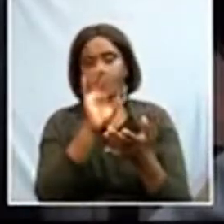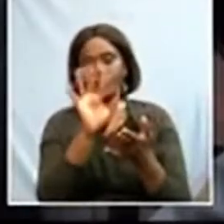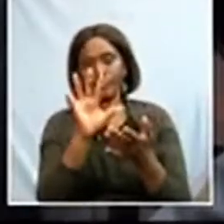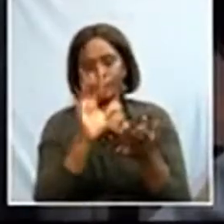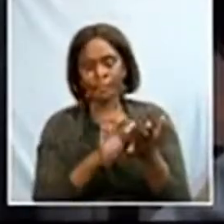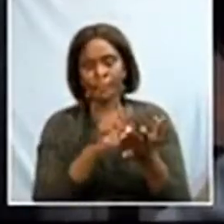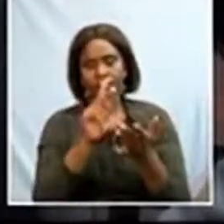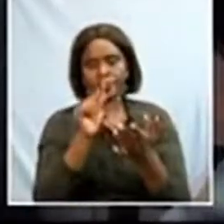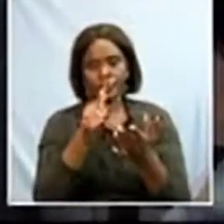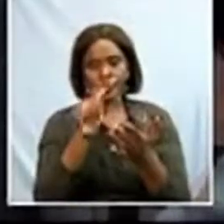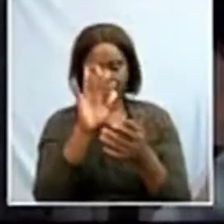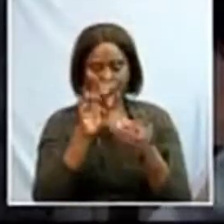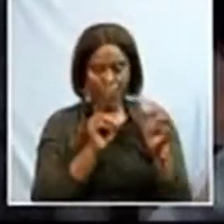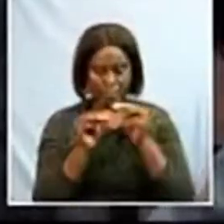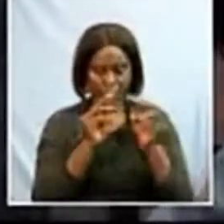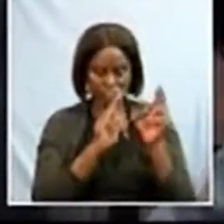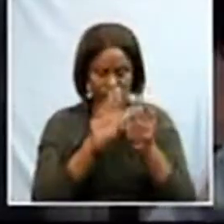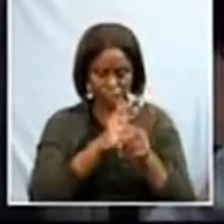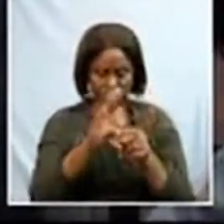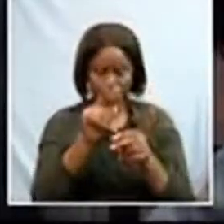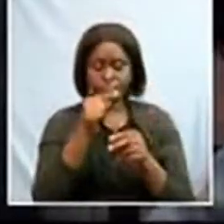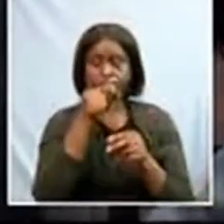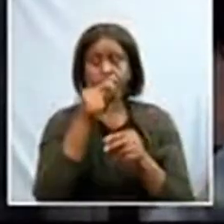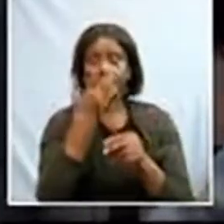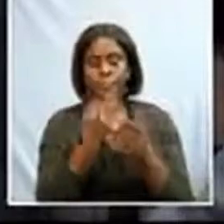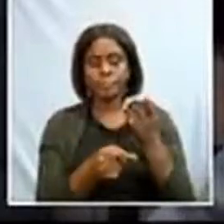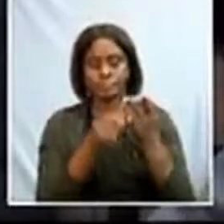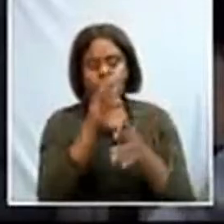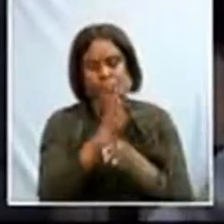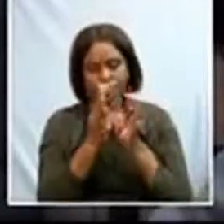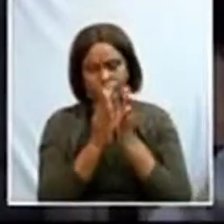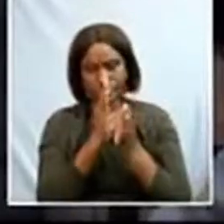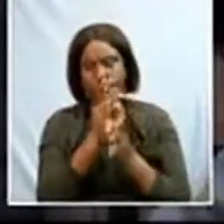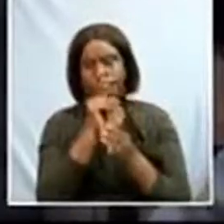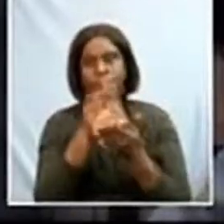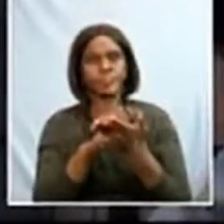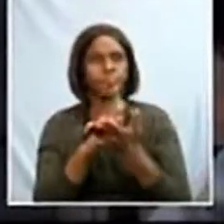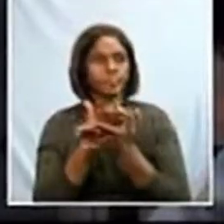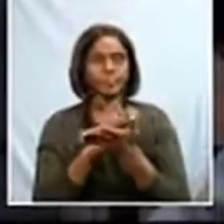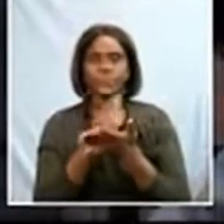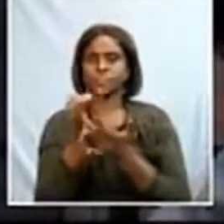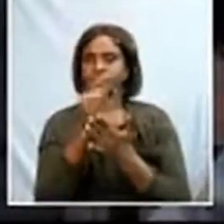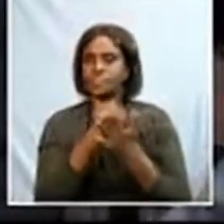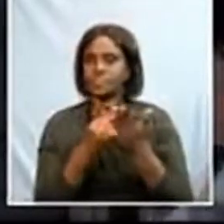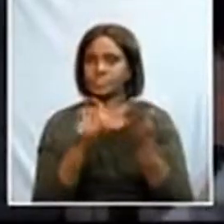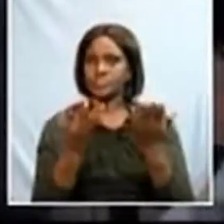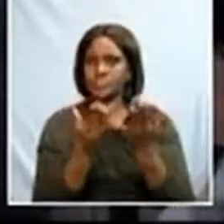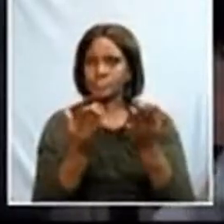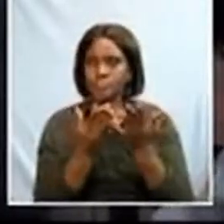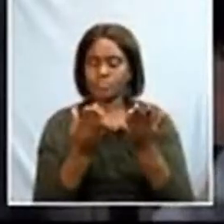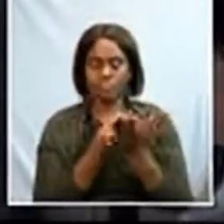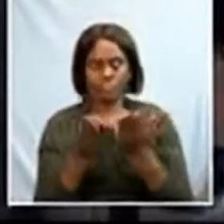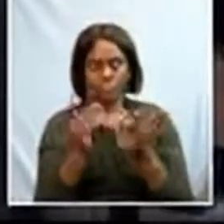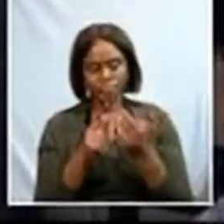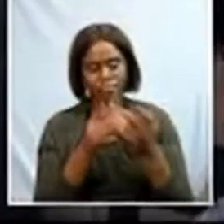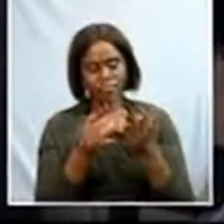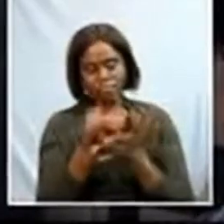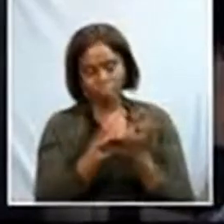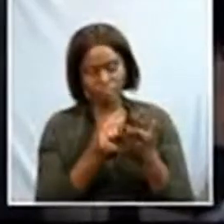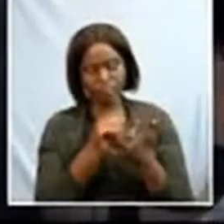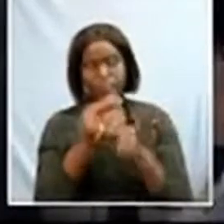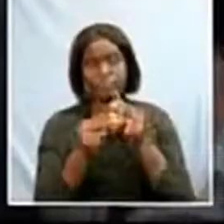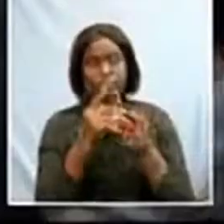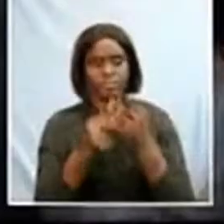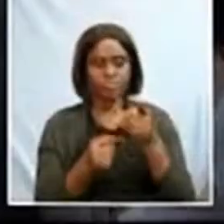395,000 kwacha? When your management response, you are saying the contractor did not interpret the drawings. If failure to interpret drawings, which